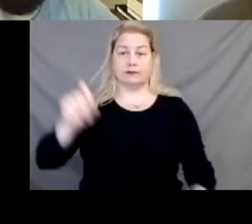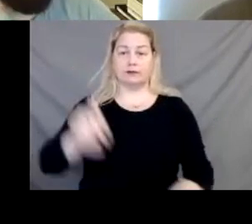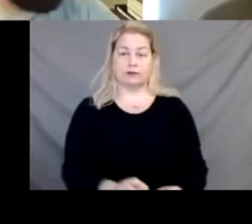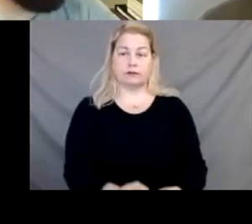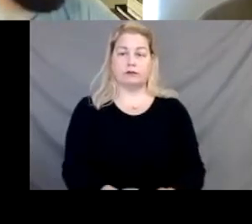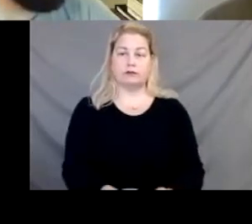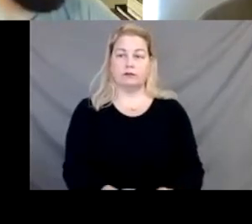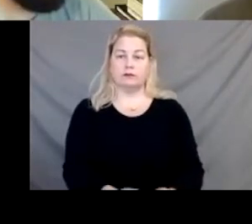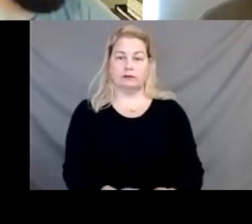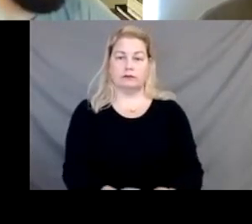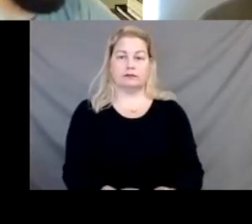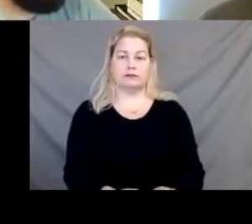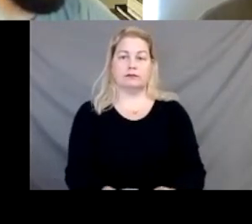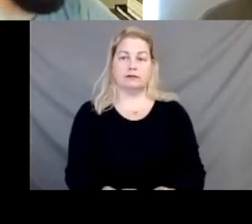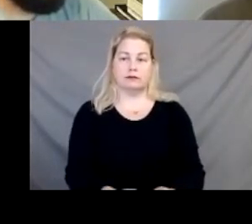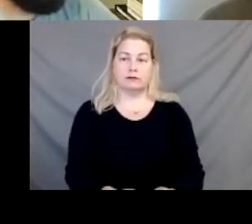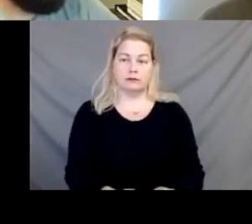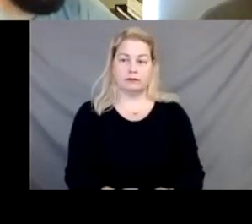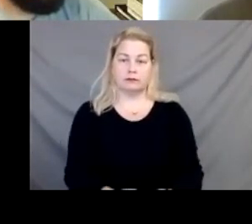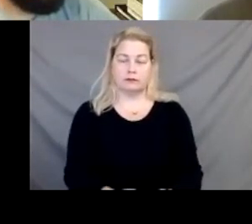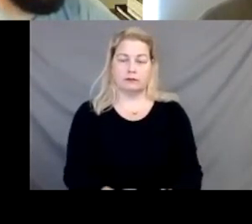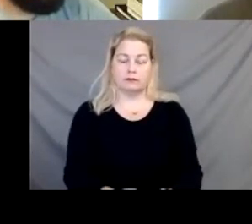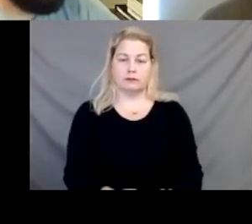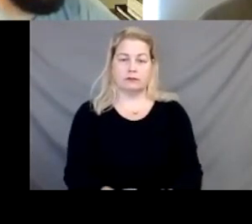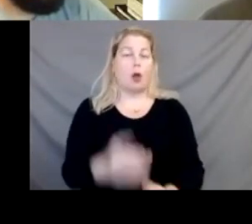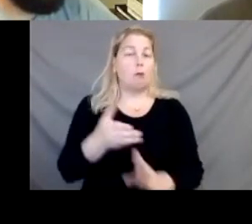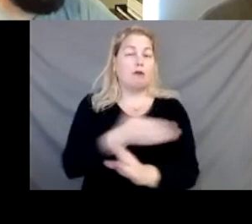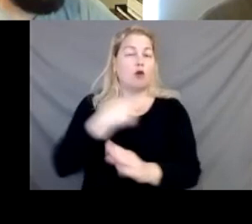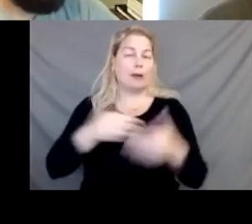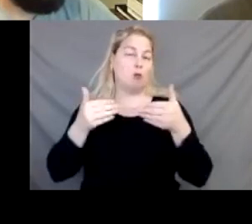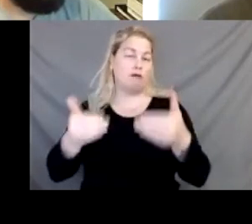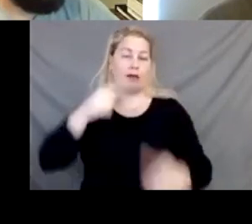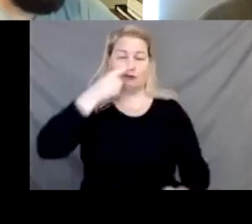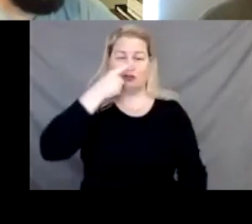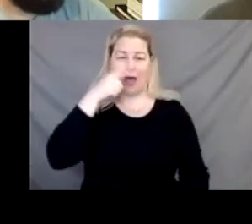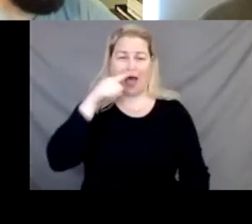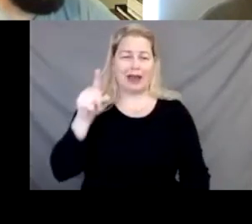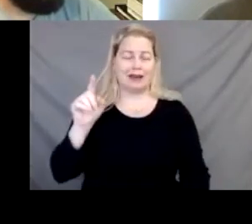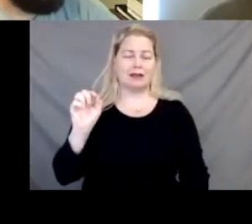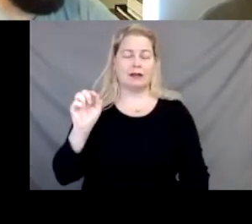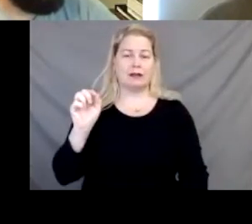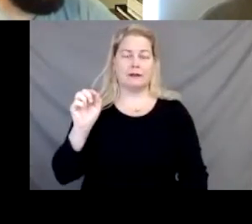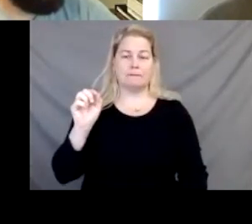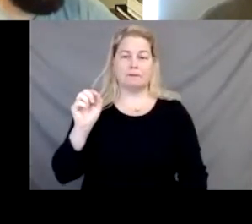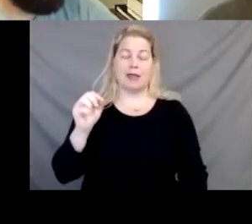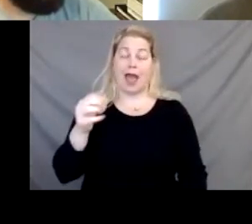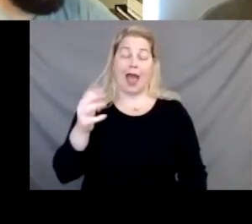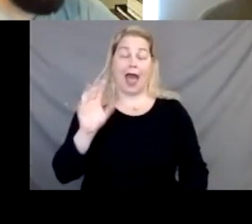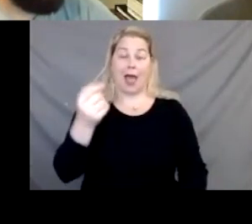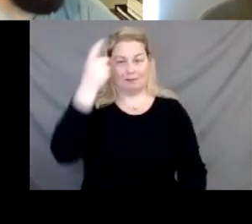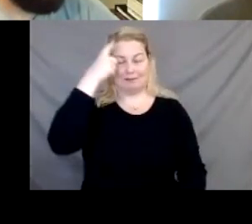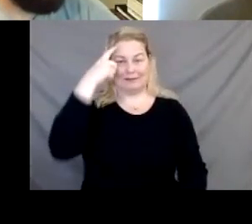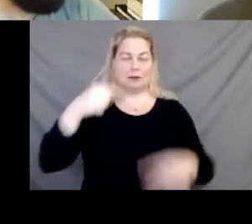Go ahead, Sandy. Lisa, before we move to that next thing, can I was a little slow on the uptake here. I'll